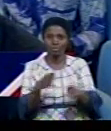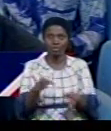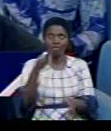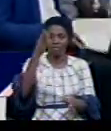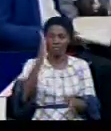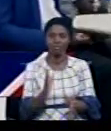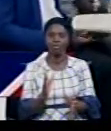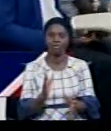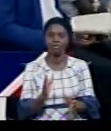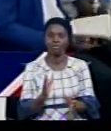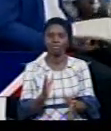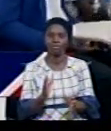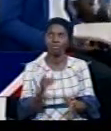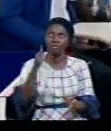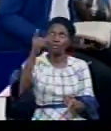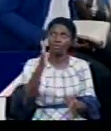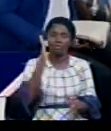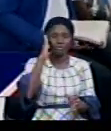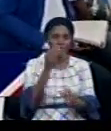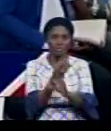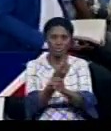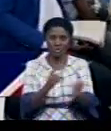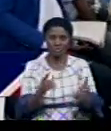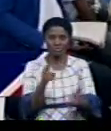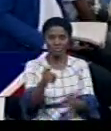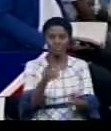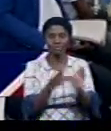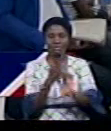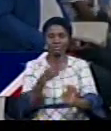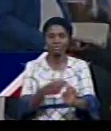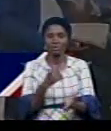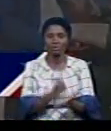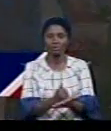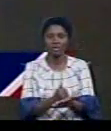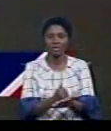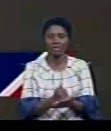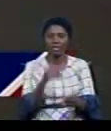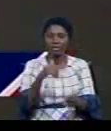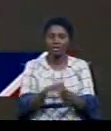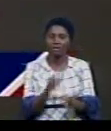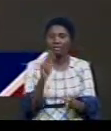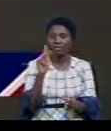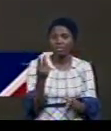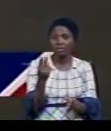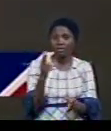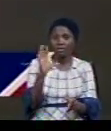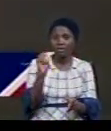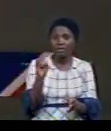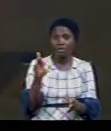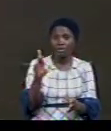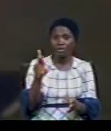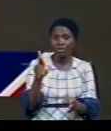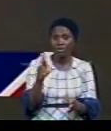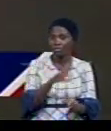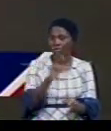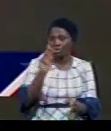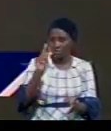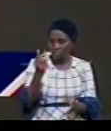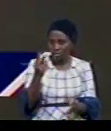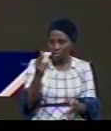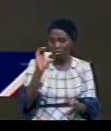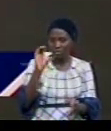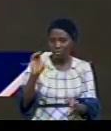you. In 2 Corinthians chapter 1, reading from verse 9. 2 Corinthians